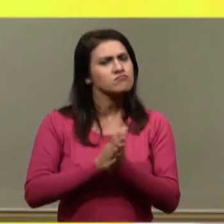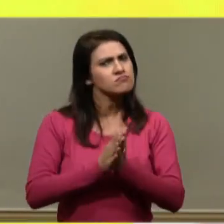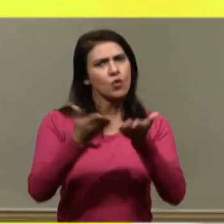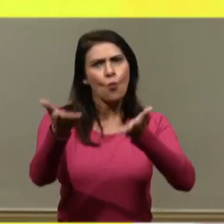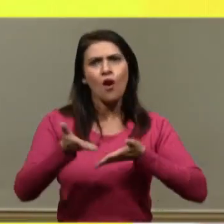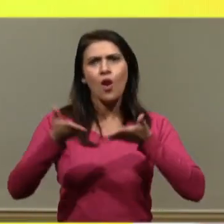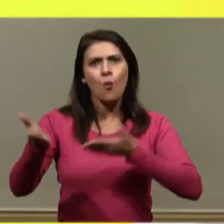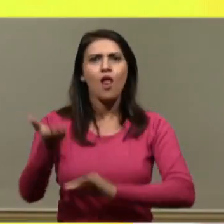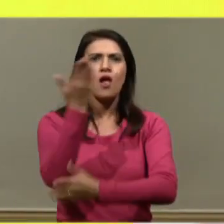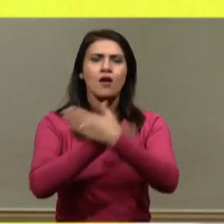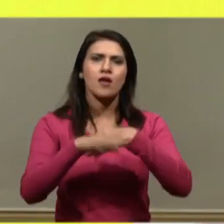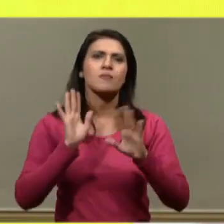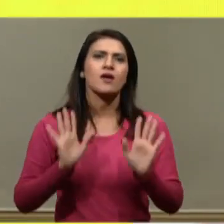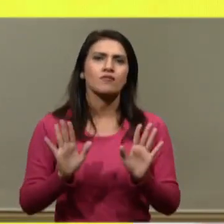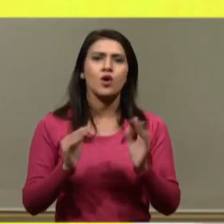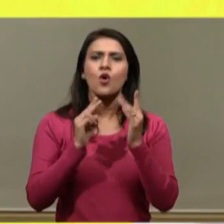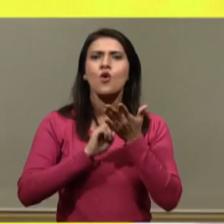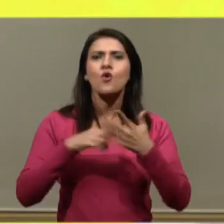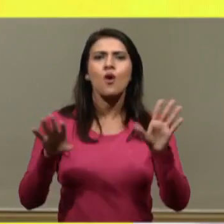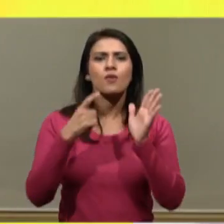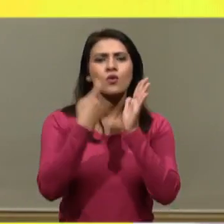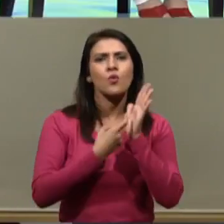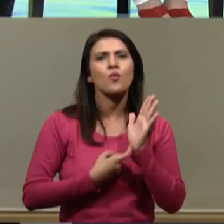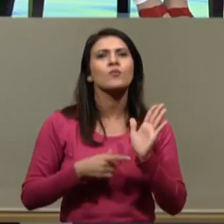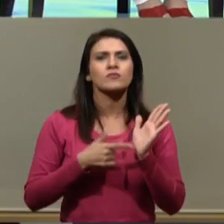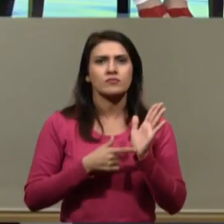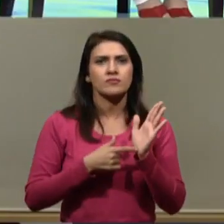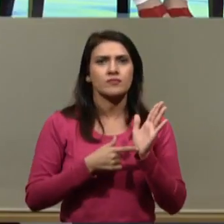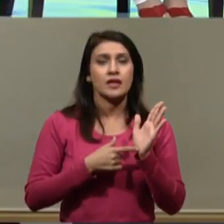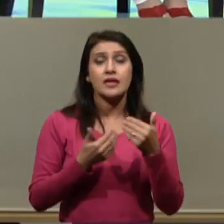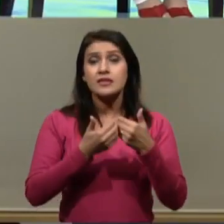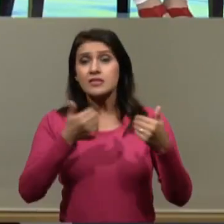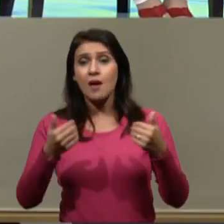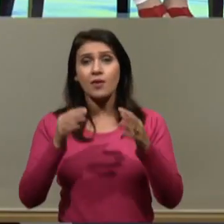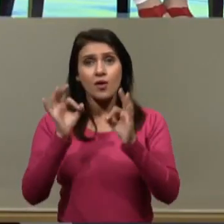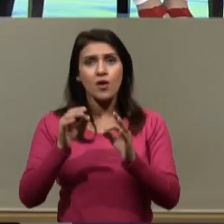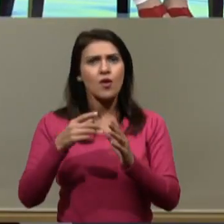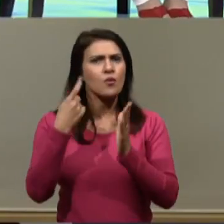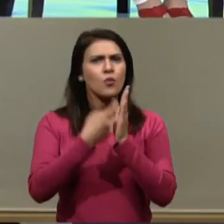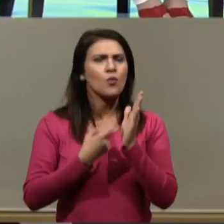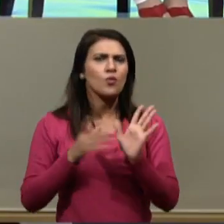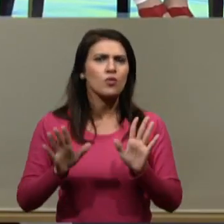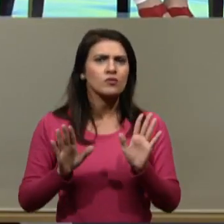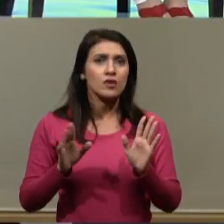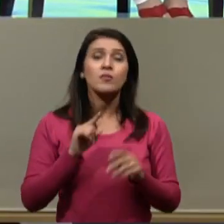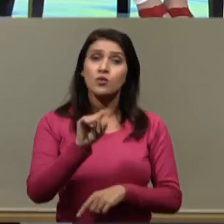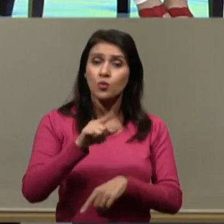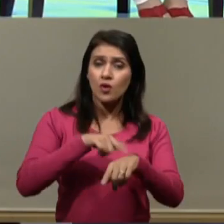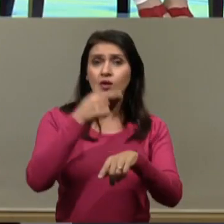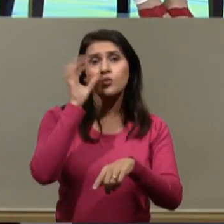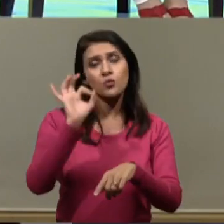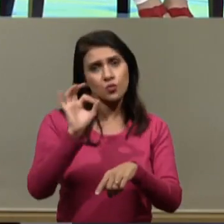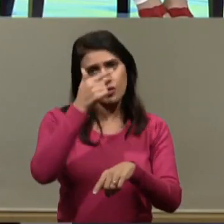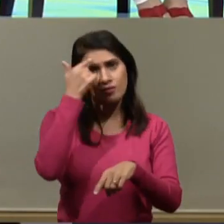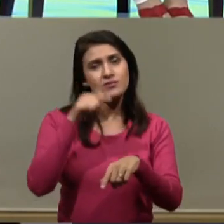people with disability as a normal part of their policy, not as an exception. And we've had the good chance or the good